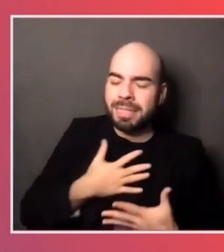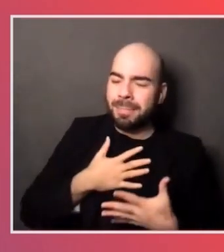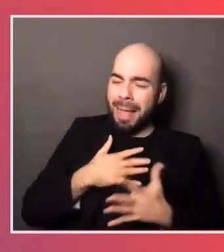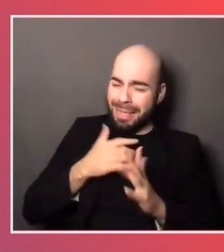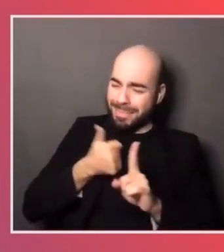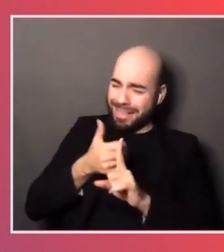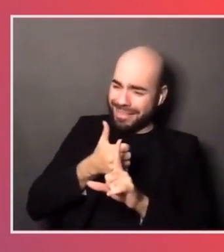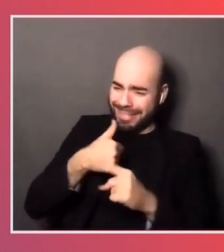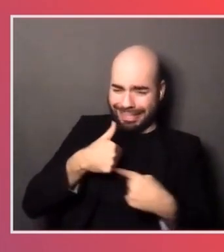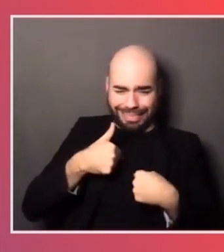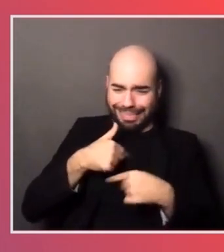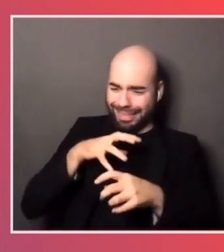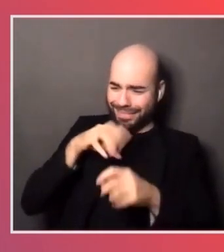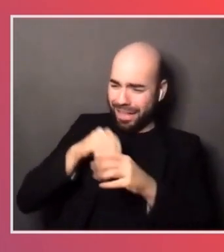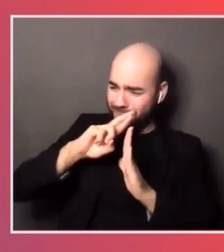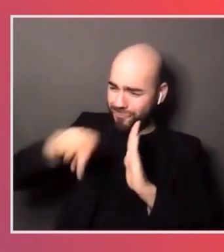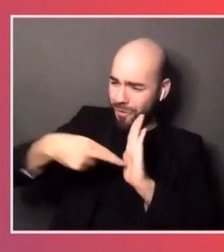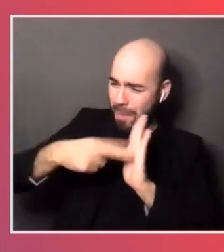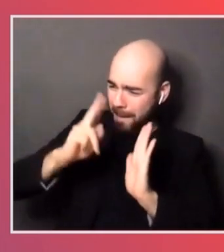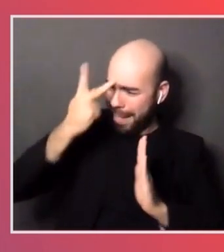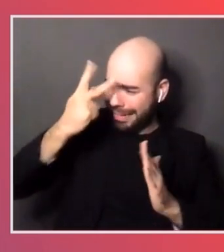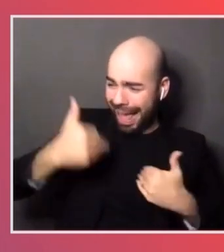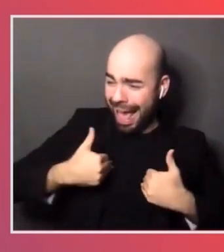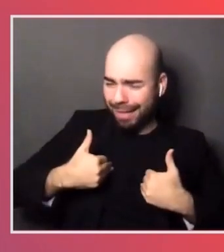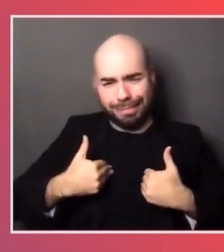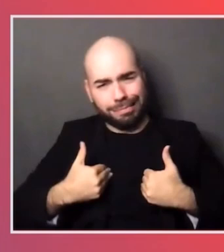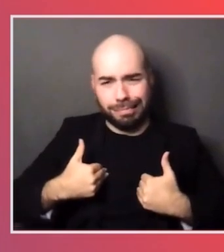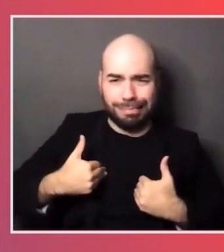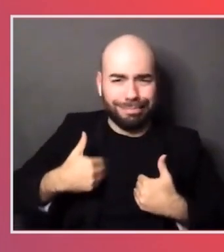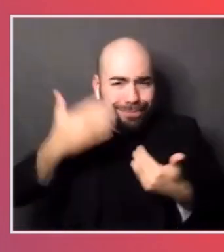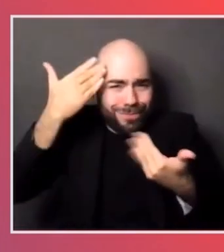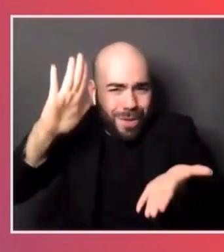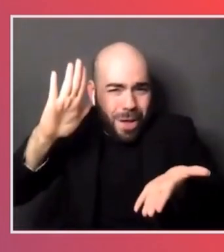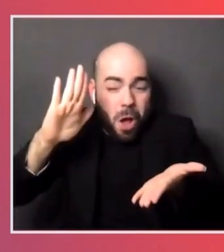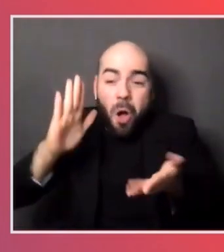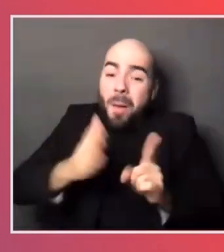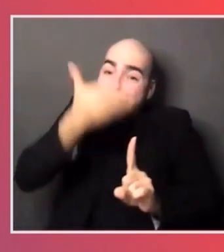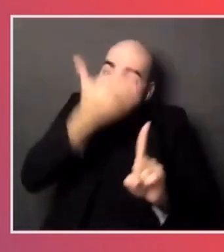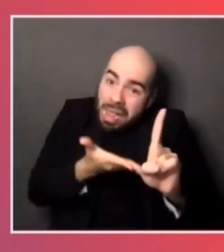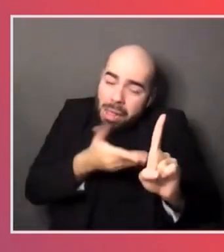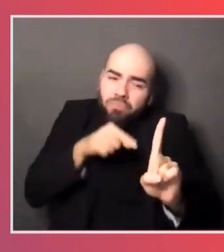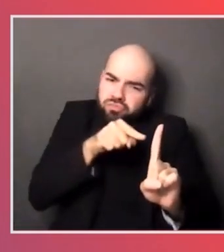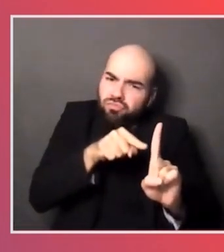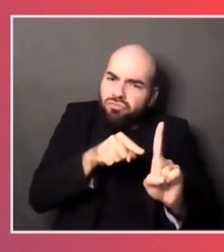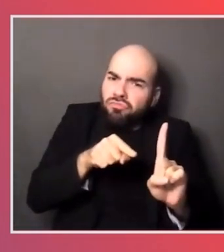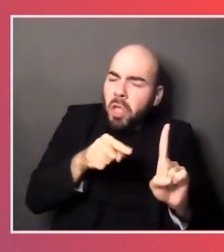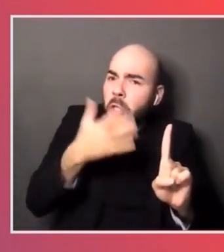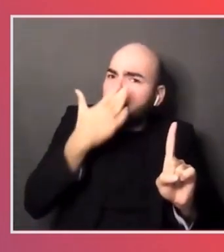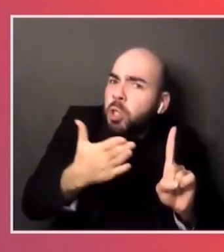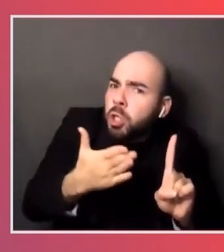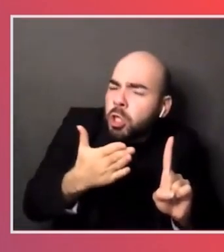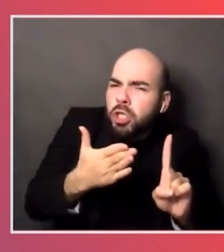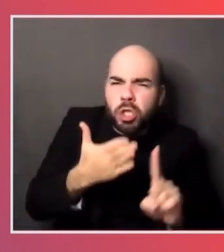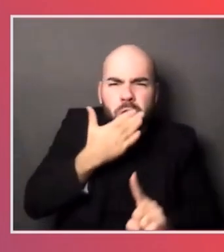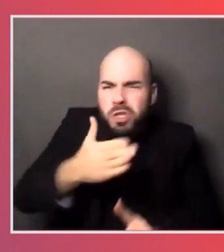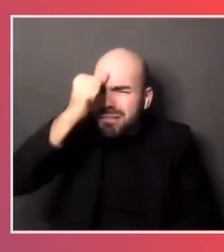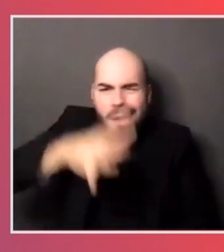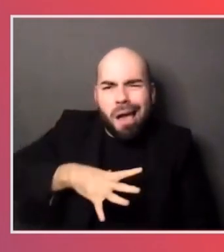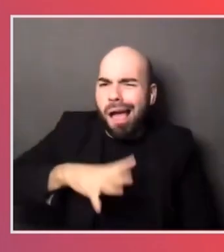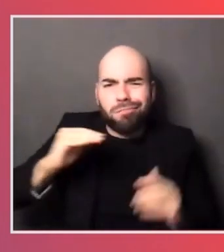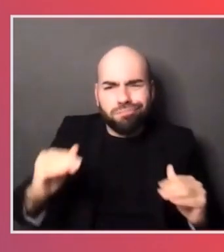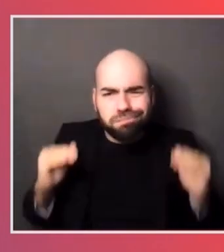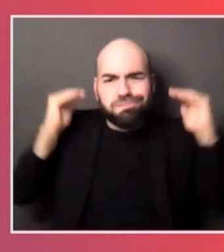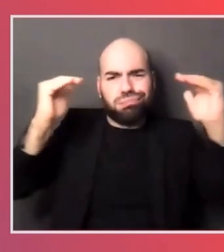but he's a very good man. He sets the bar very high. So it's a privilege to play such a good man. It's hard to